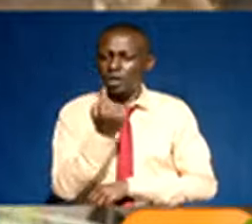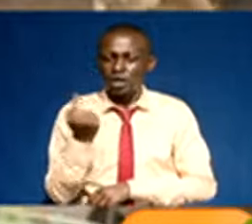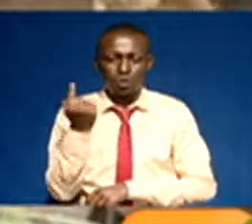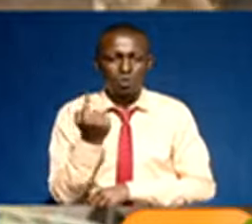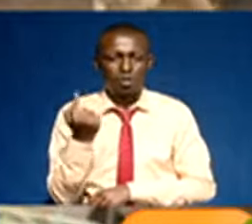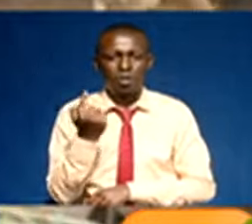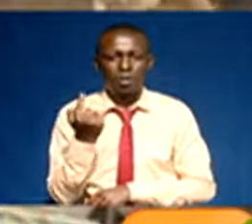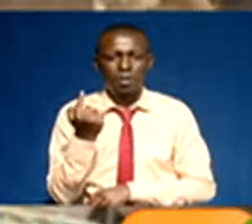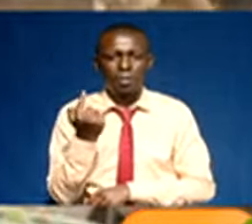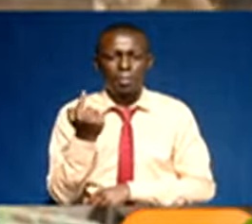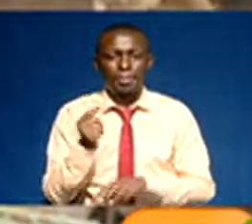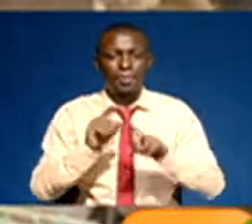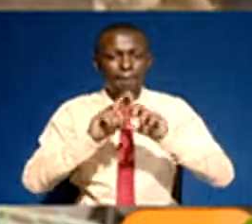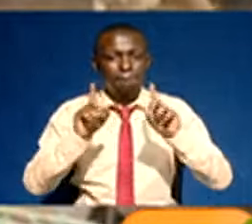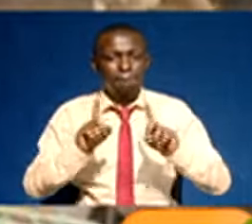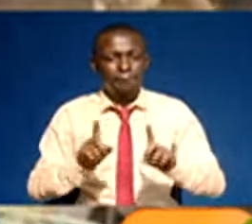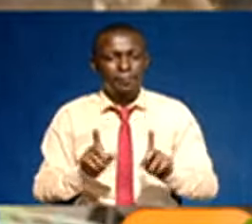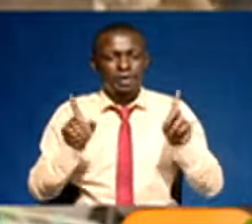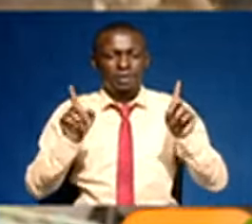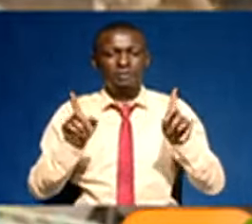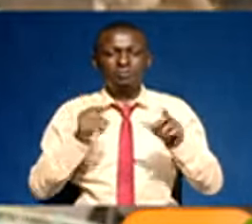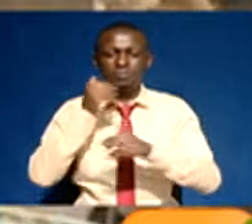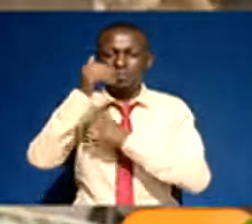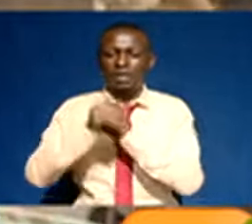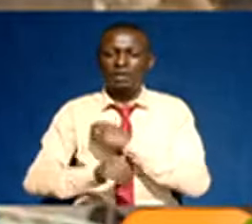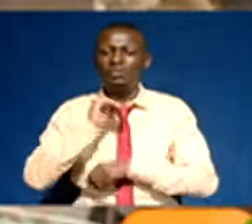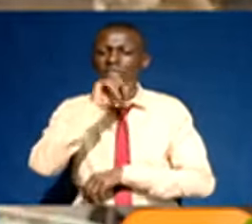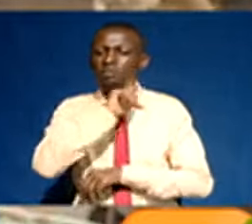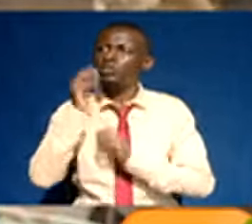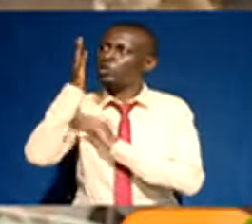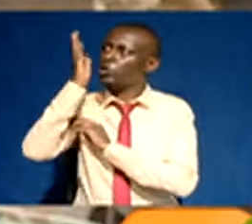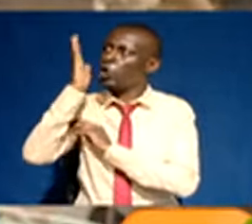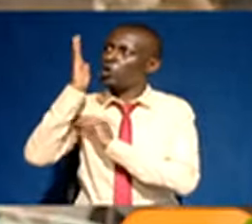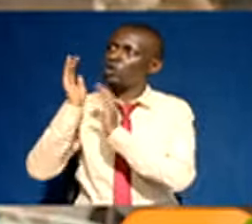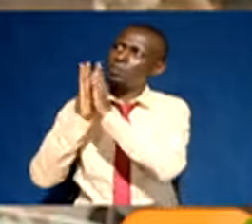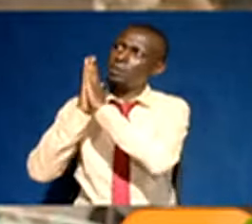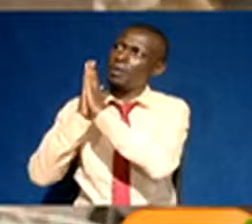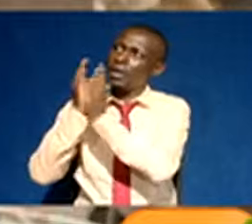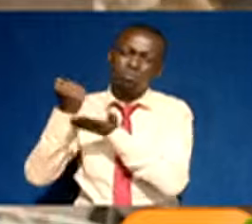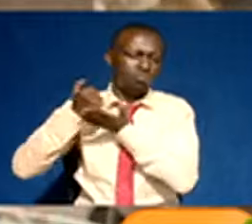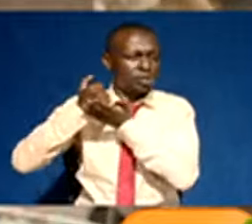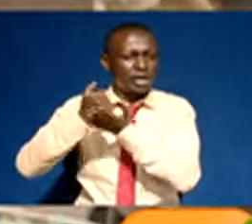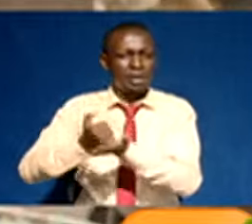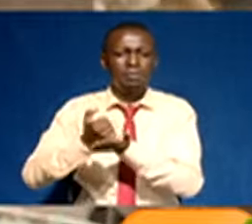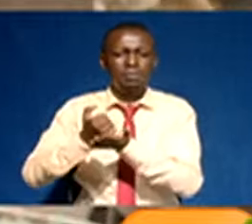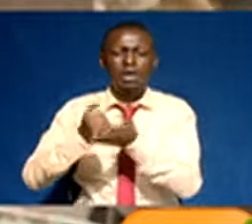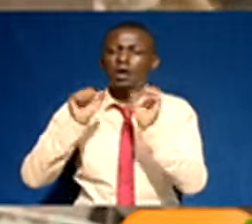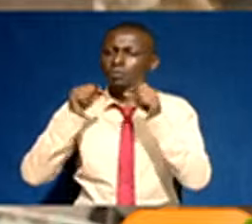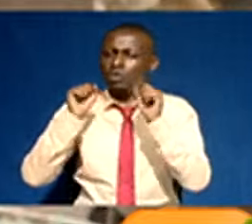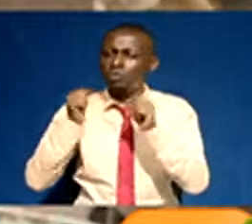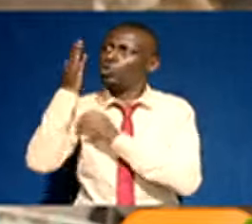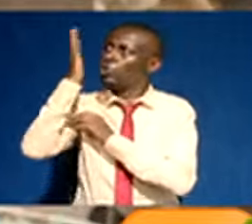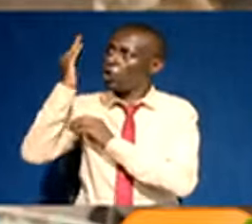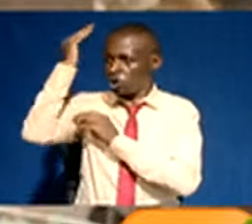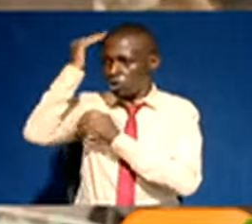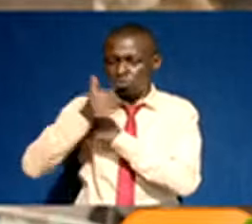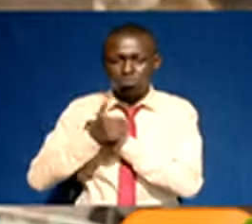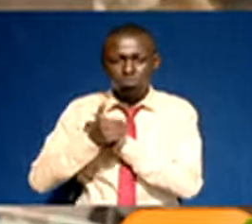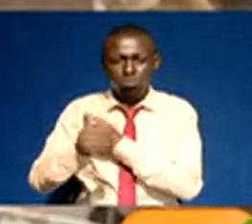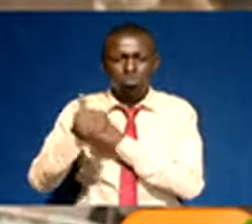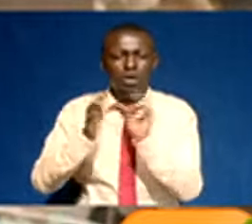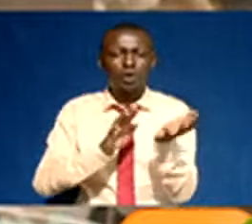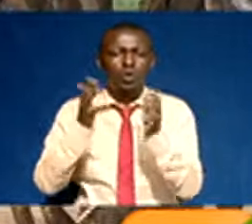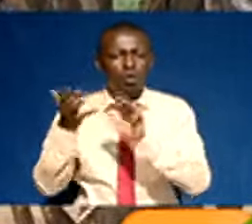Lakini vile walienda tawapata Mungu anisaidie. Na Mungu atajua pale